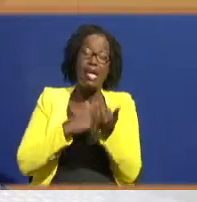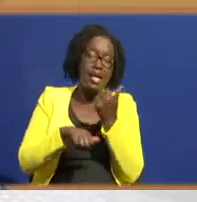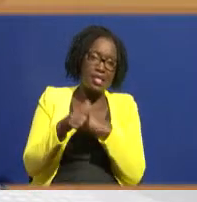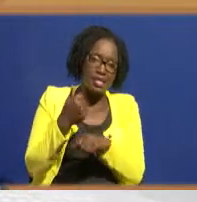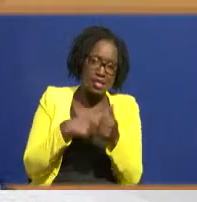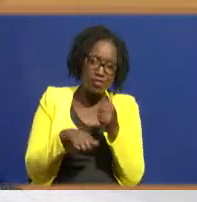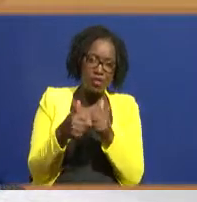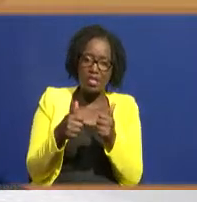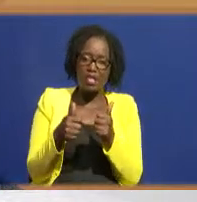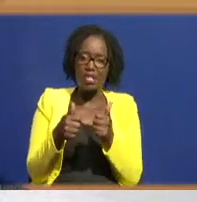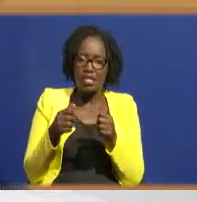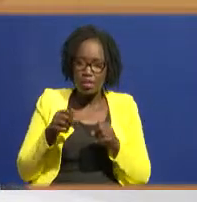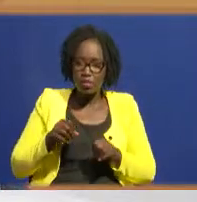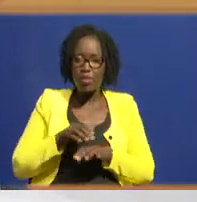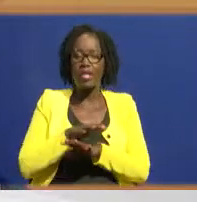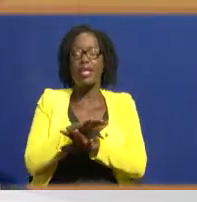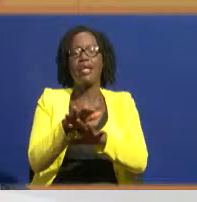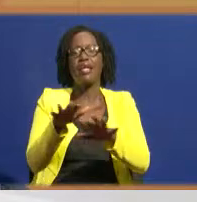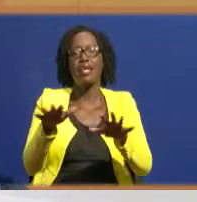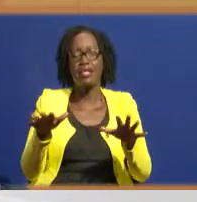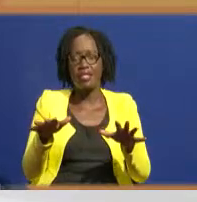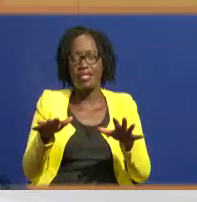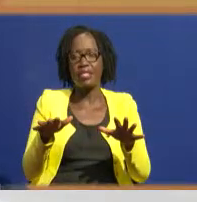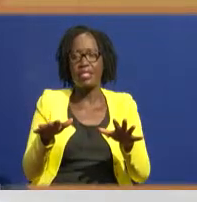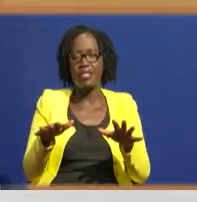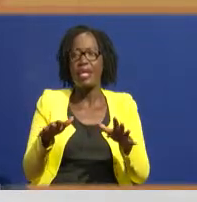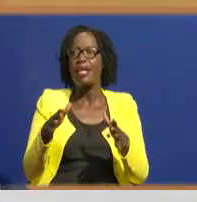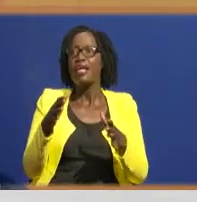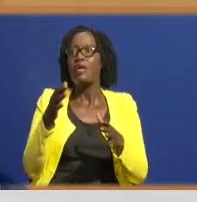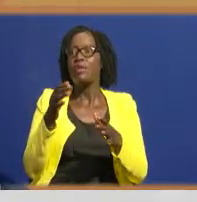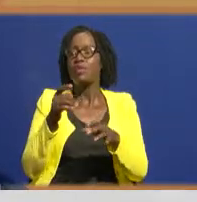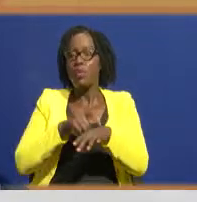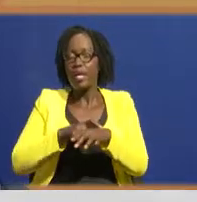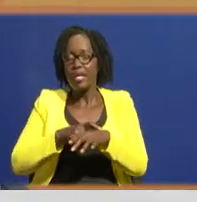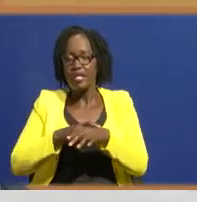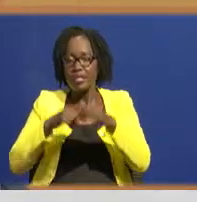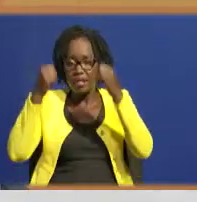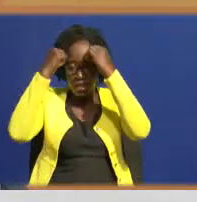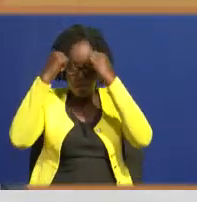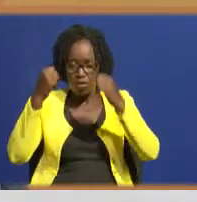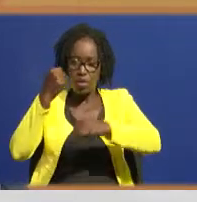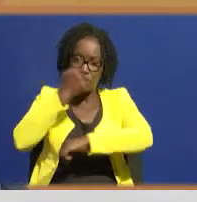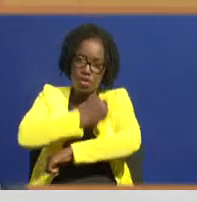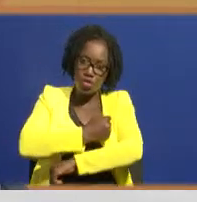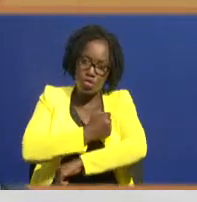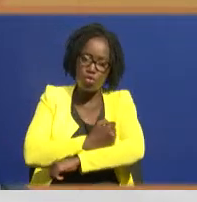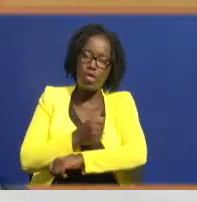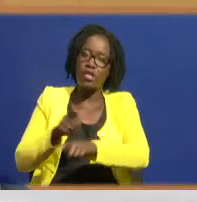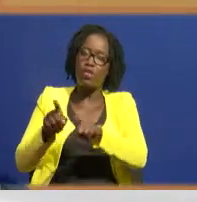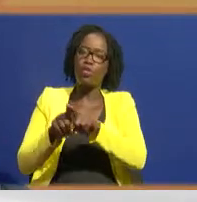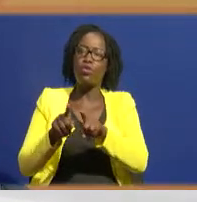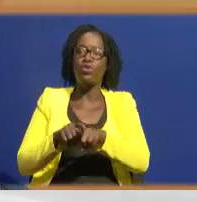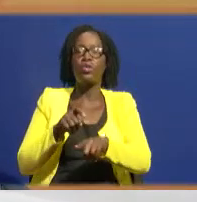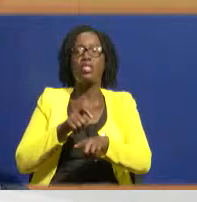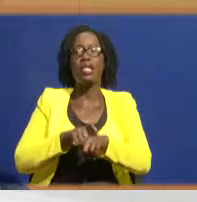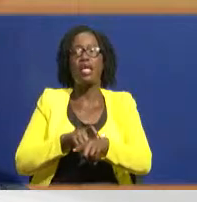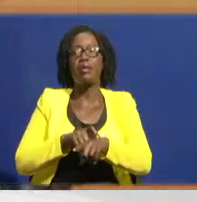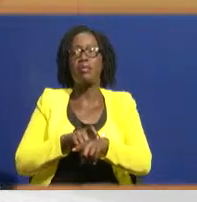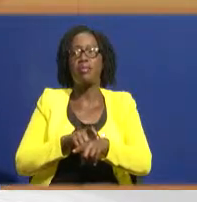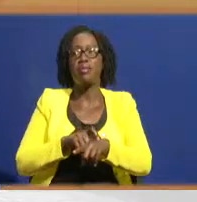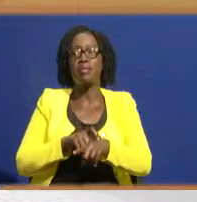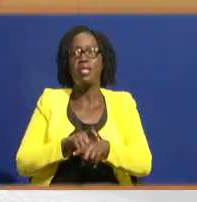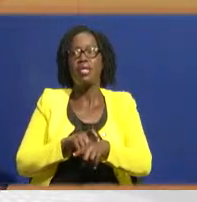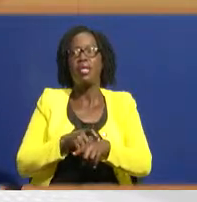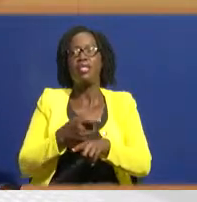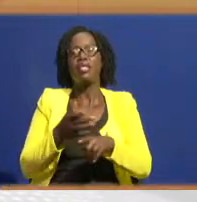activities cuts across the board. When the students are in school, and also during the time that